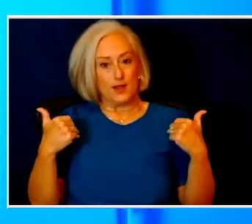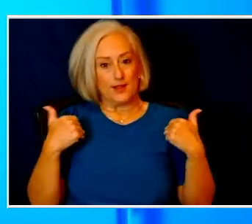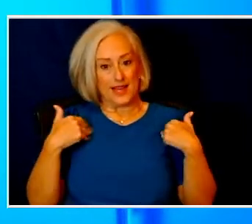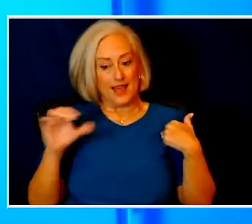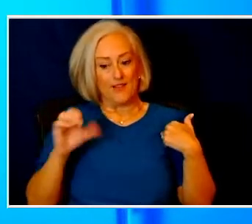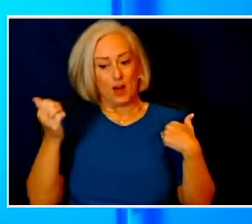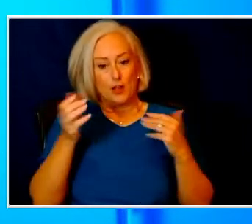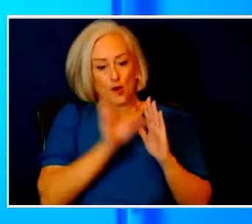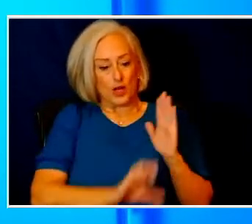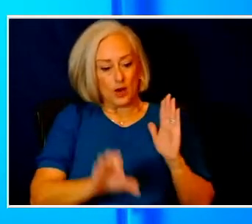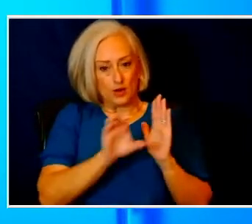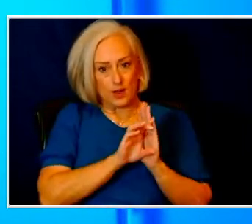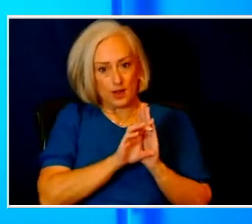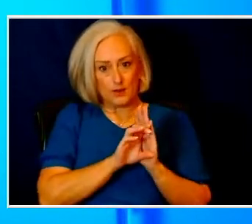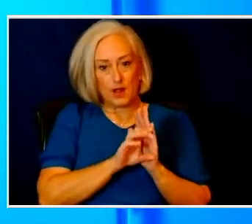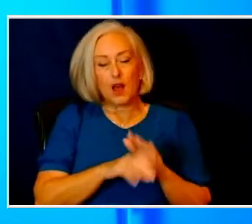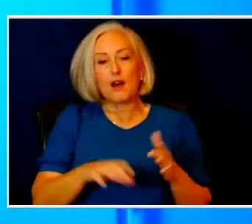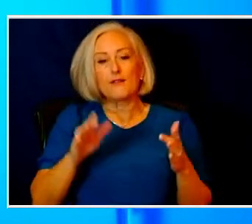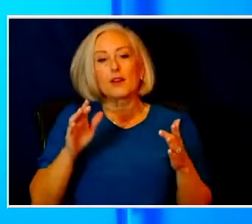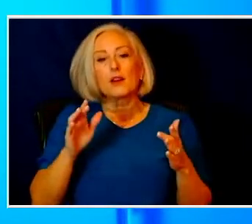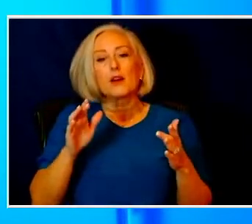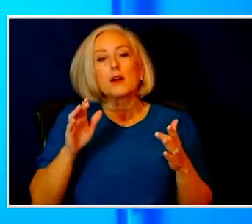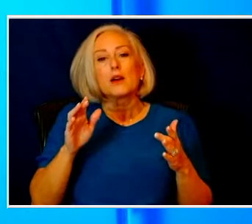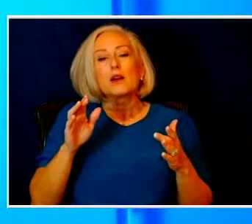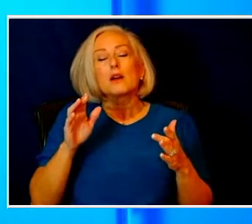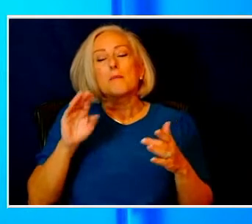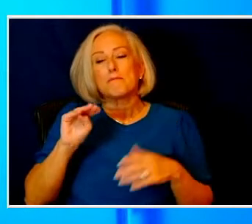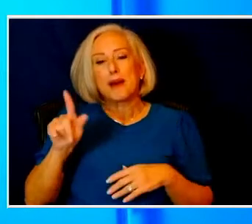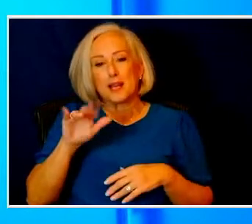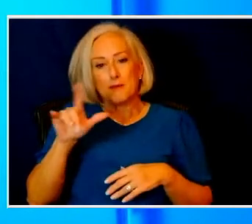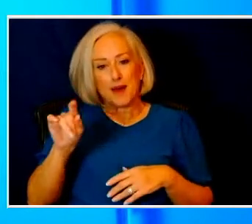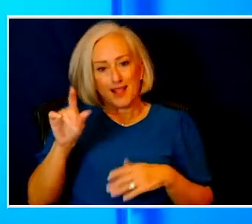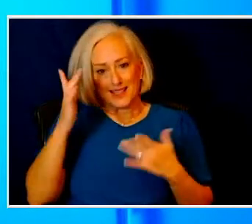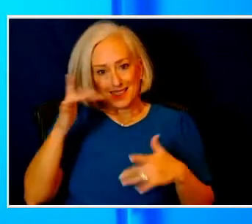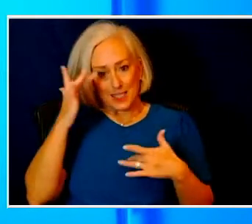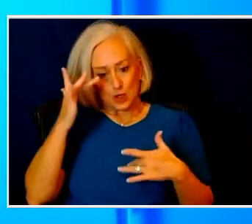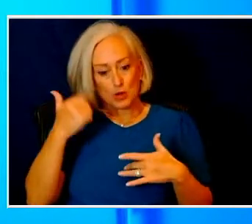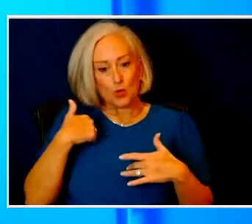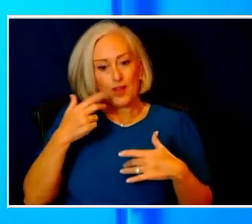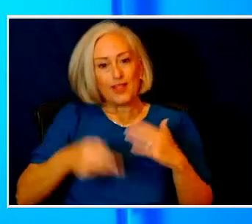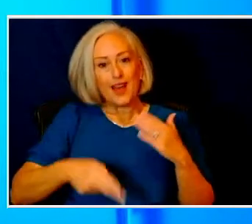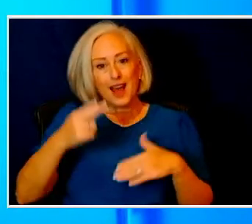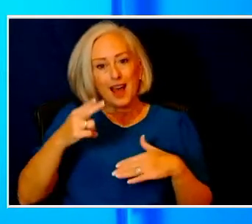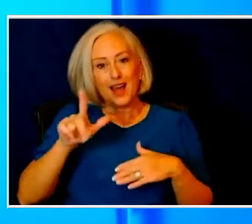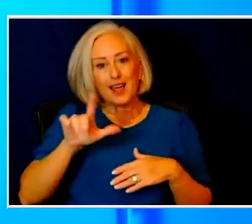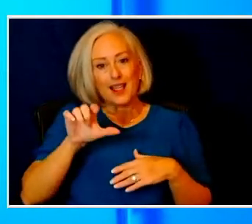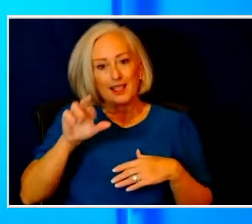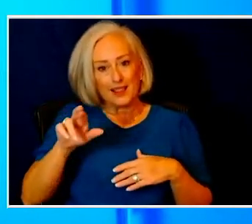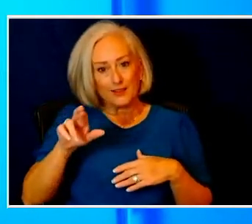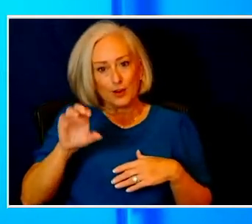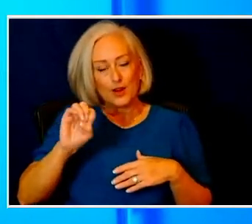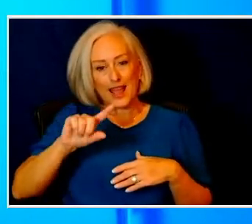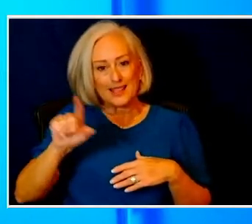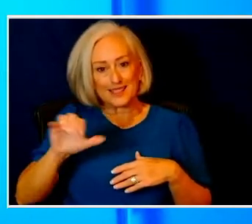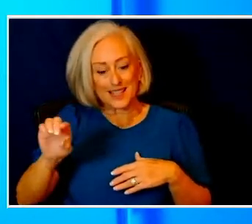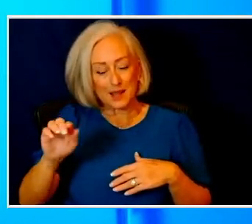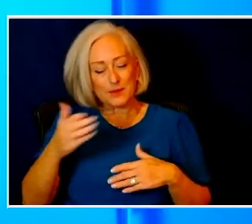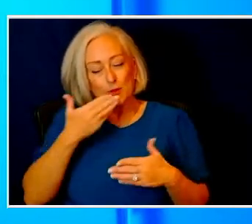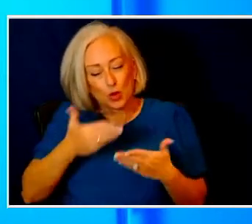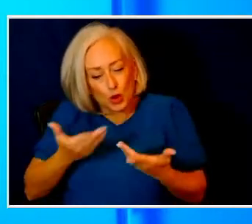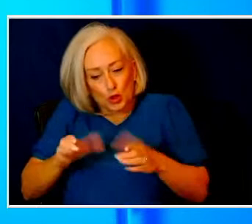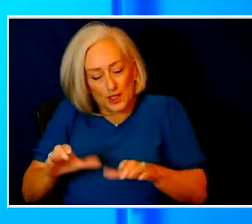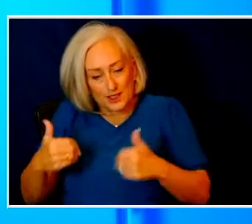of metabolic syndrome and have elevated liver enzymes very likely have fatty liver, but many people with fatty